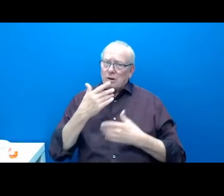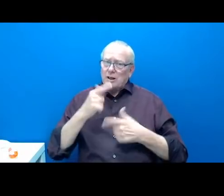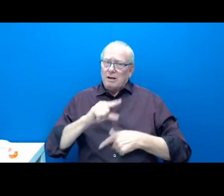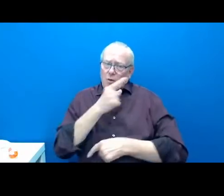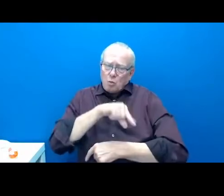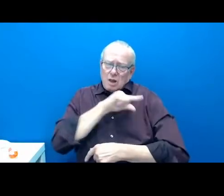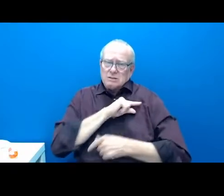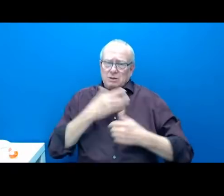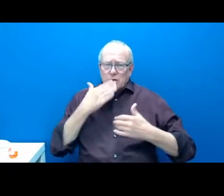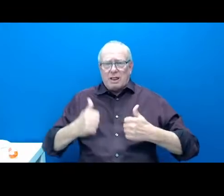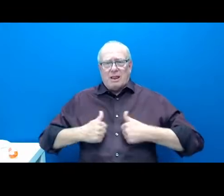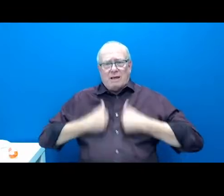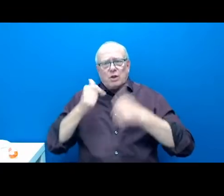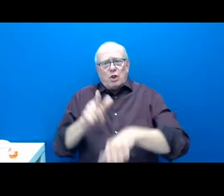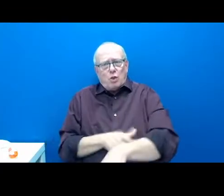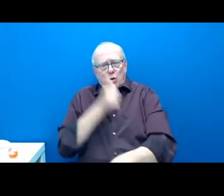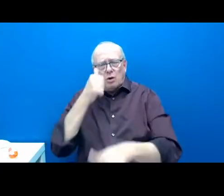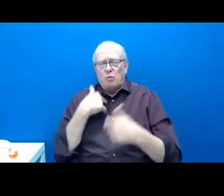thank you.